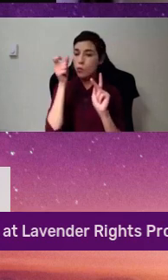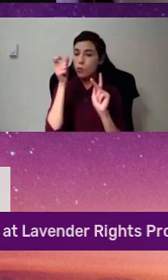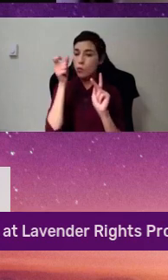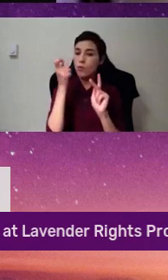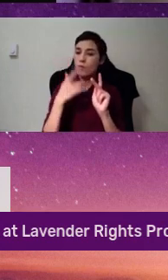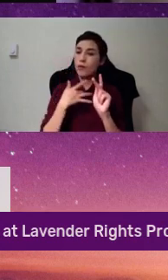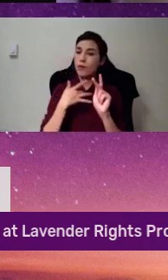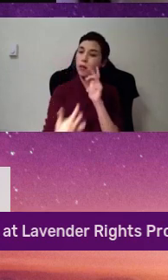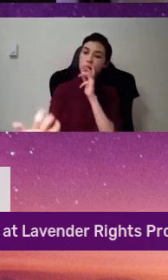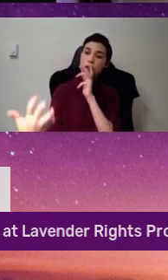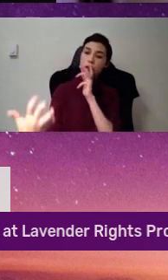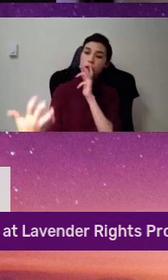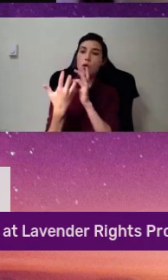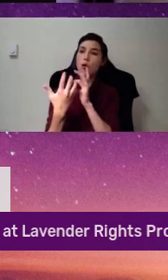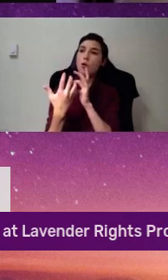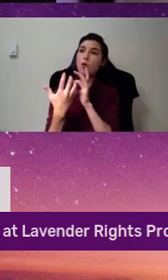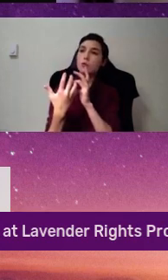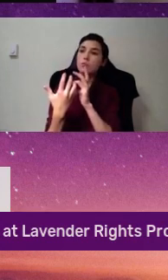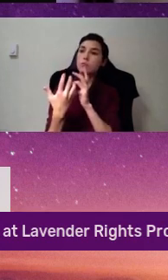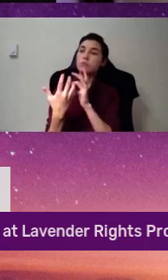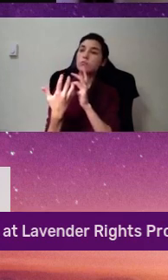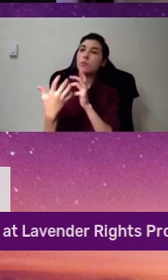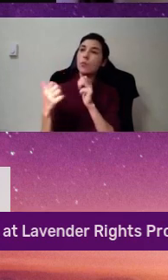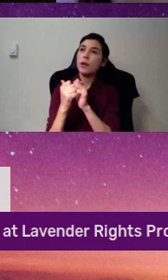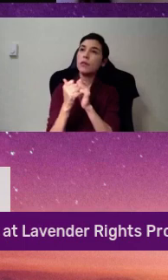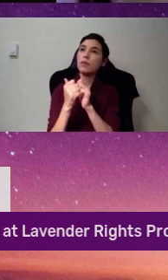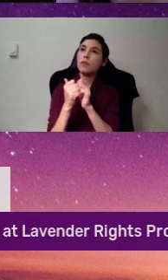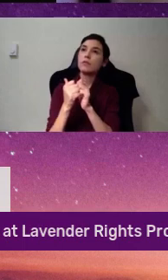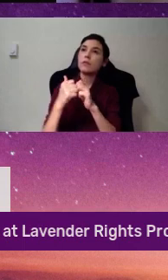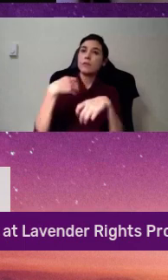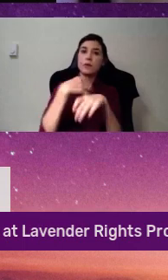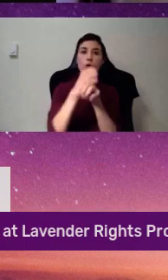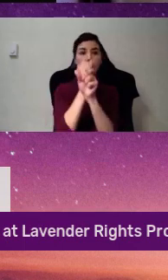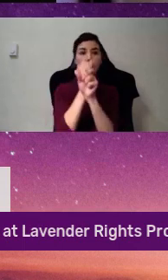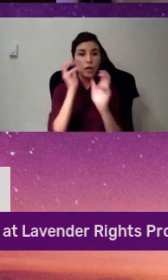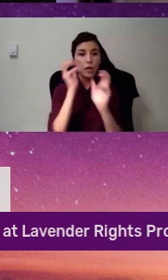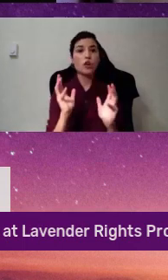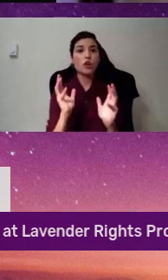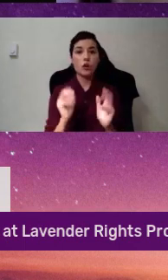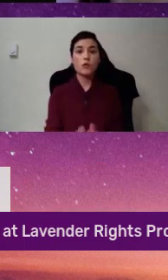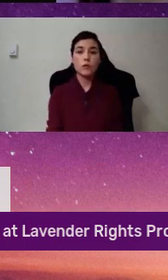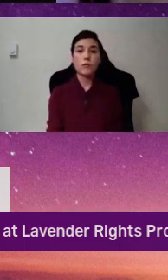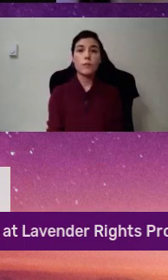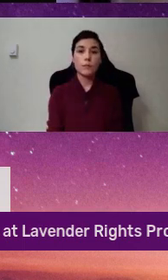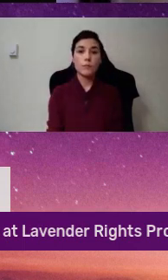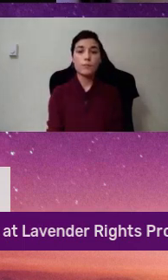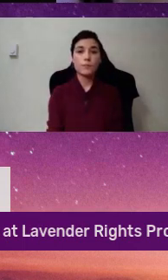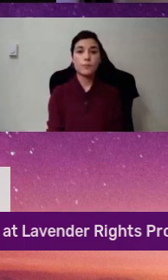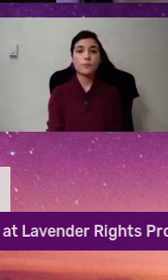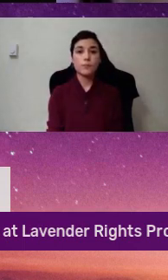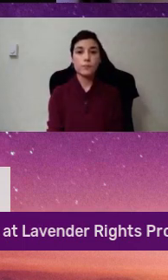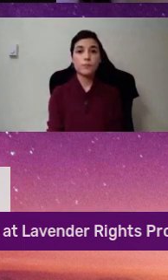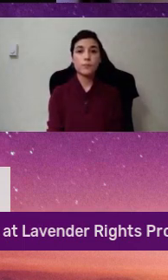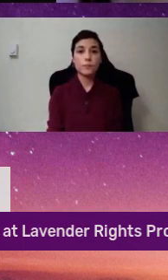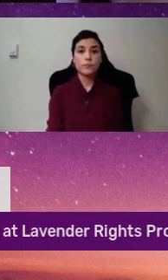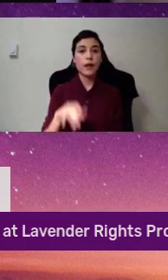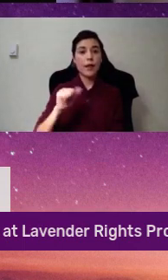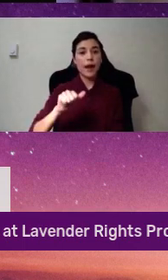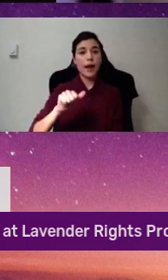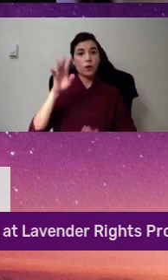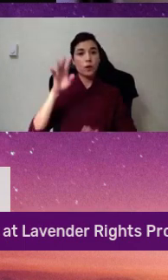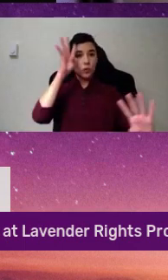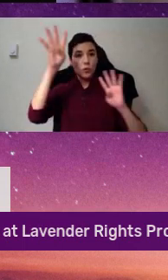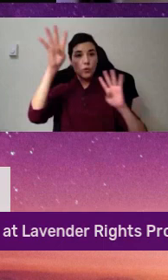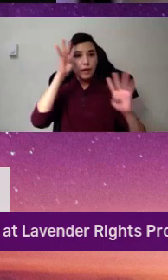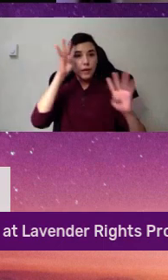with spirit, with great spirit. Great spirit being the creative force that moves through all things,